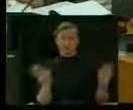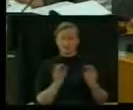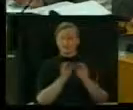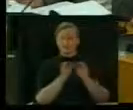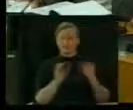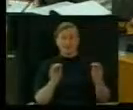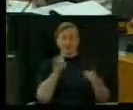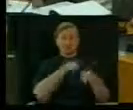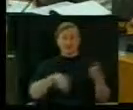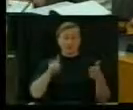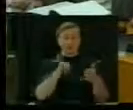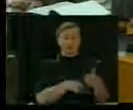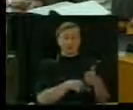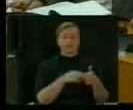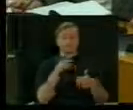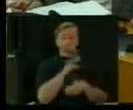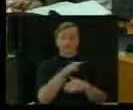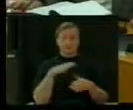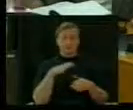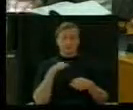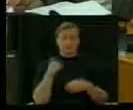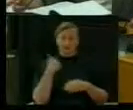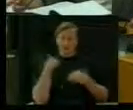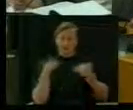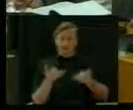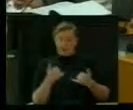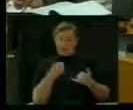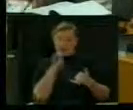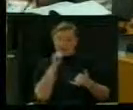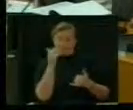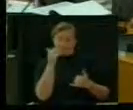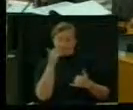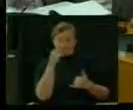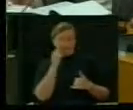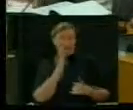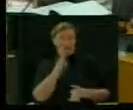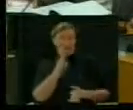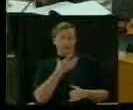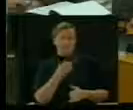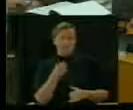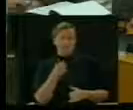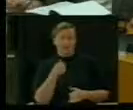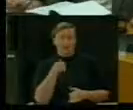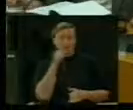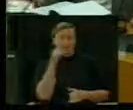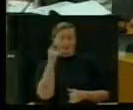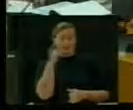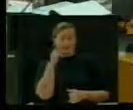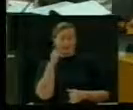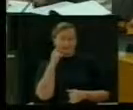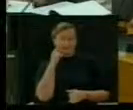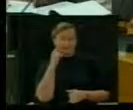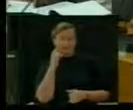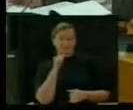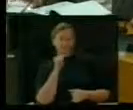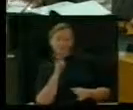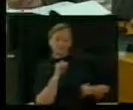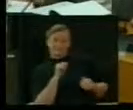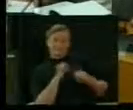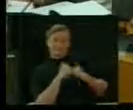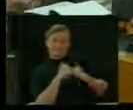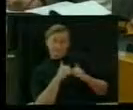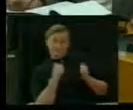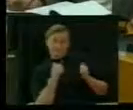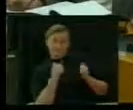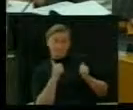that gentleman has done nothing but criticize this commission. Now, I don't think he's taken his charge seriously, and I don't think that he's